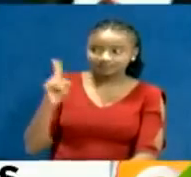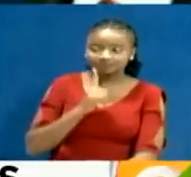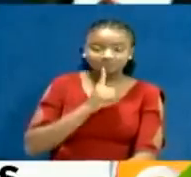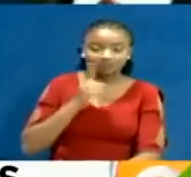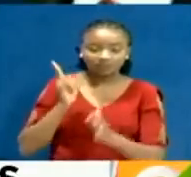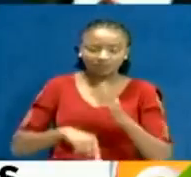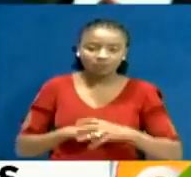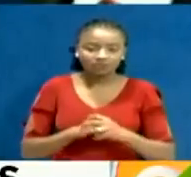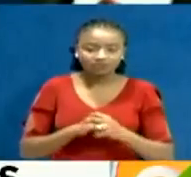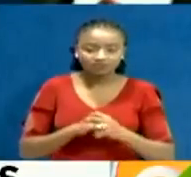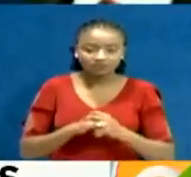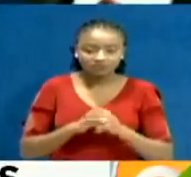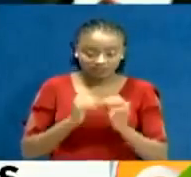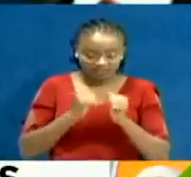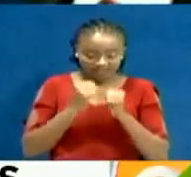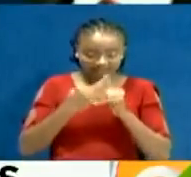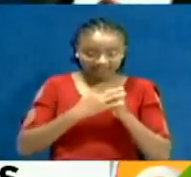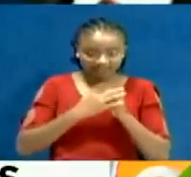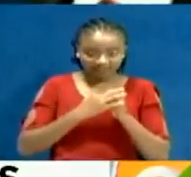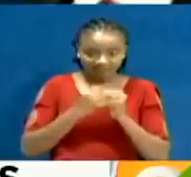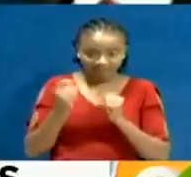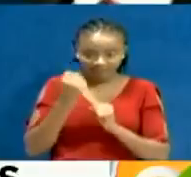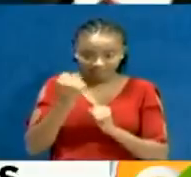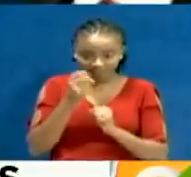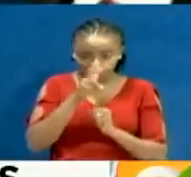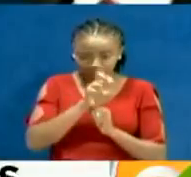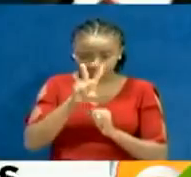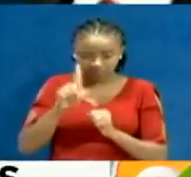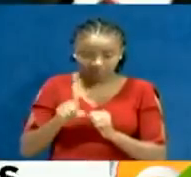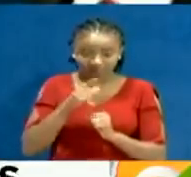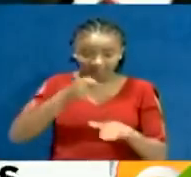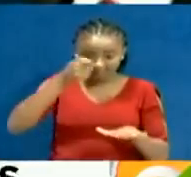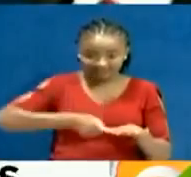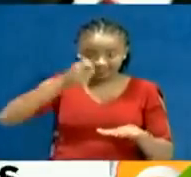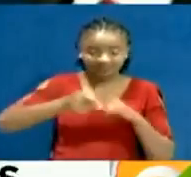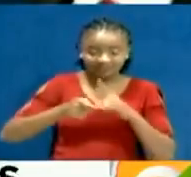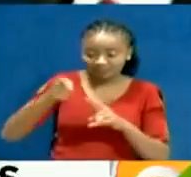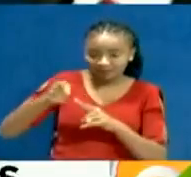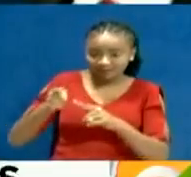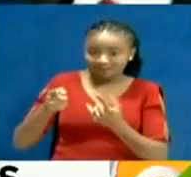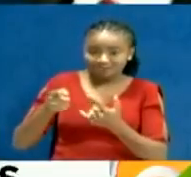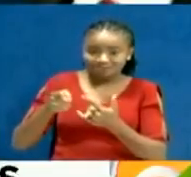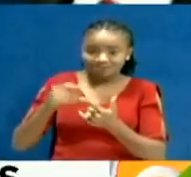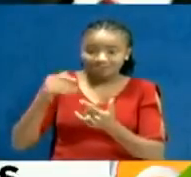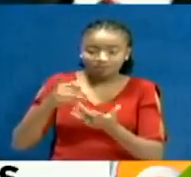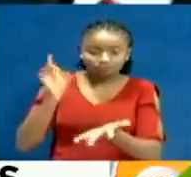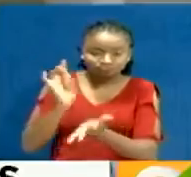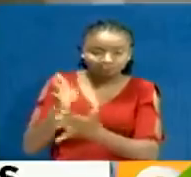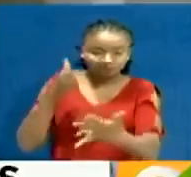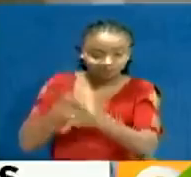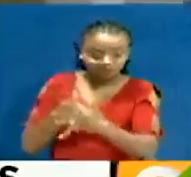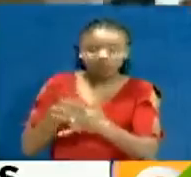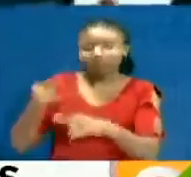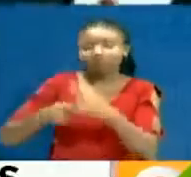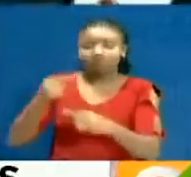Otieno ruled that the orders of 18th May 2021 remains in force from the time they were issued.